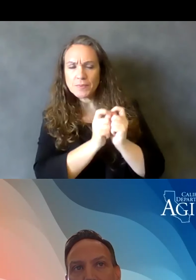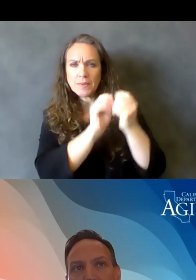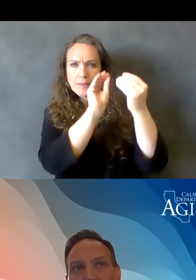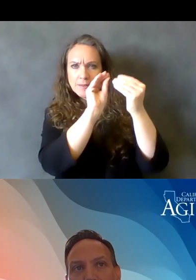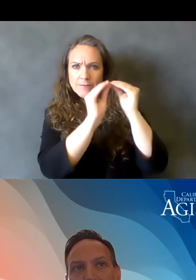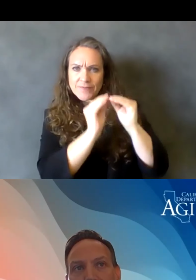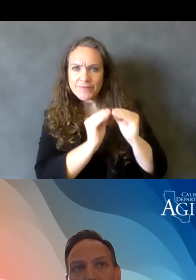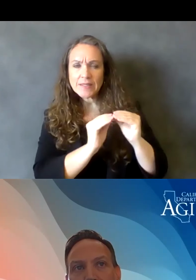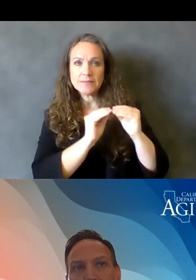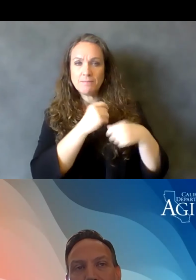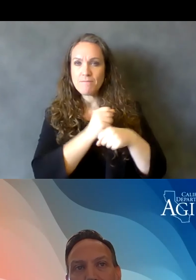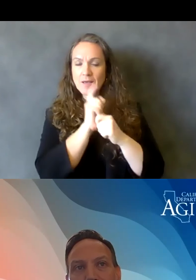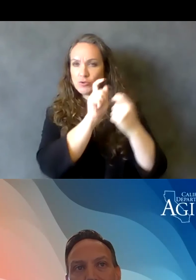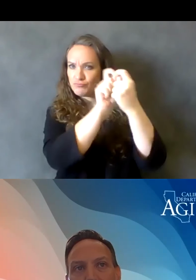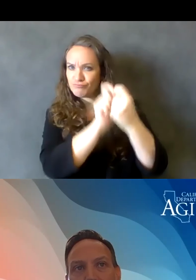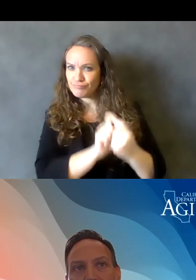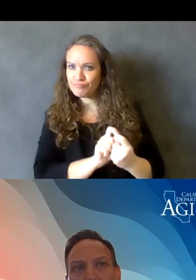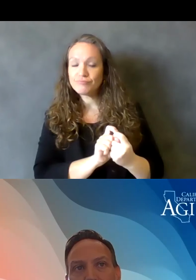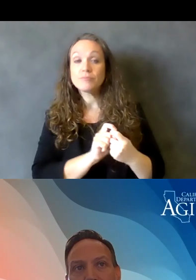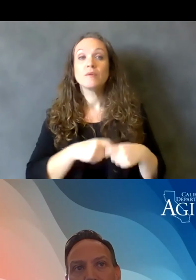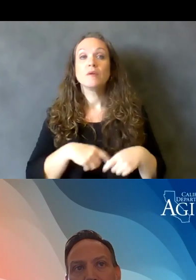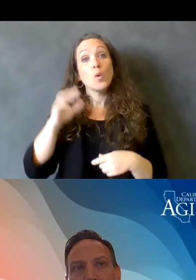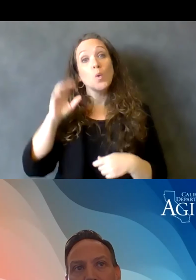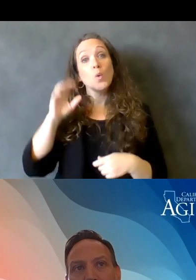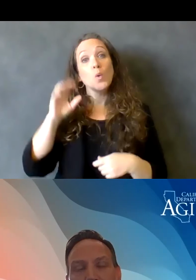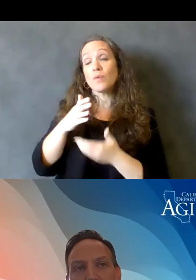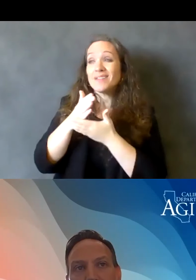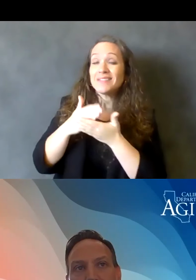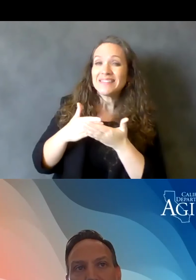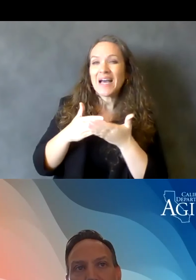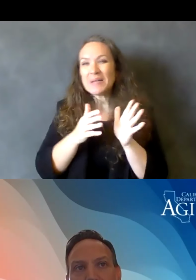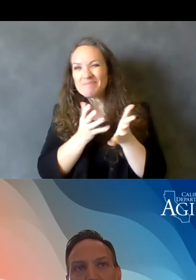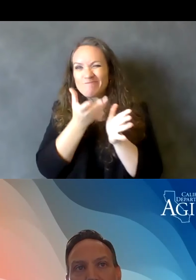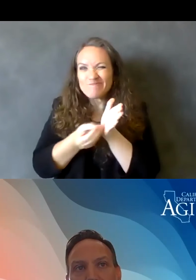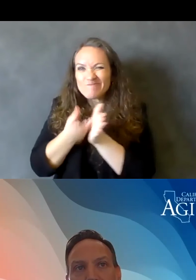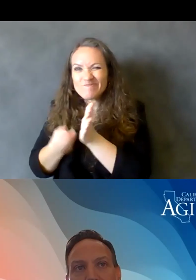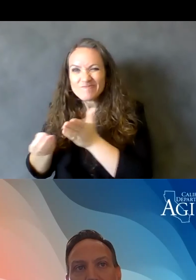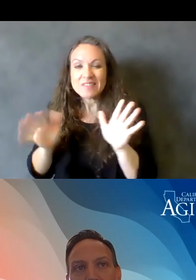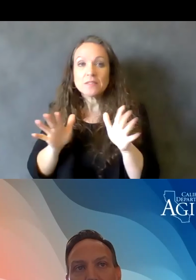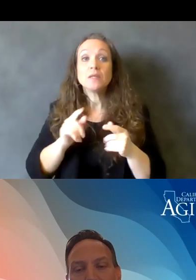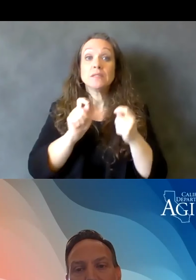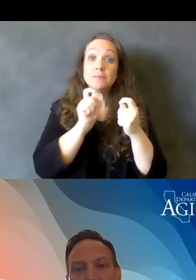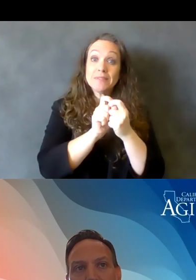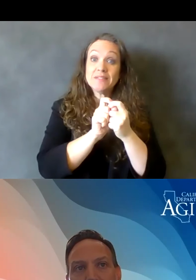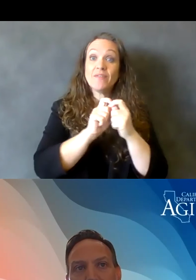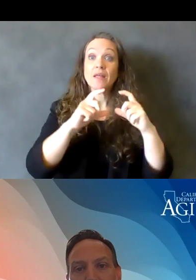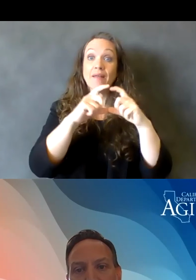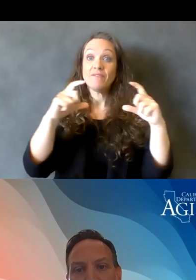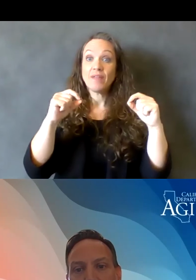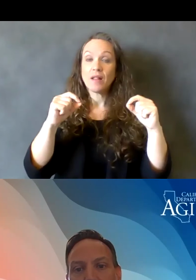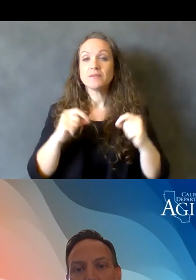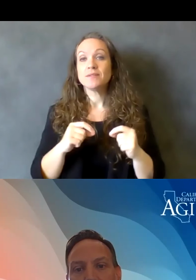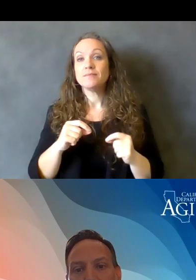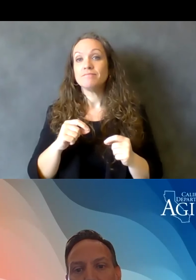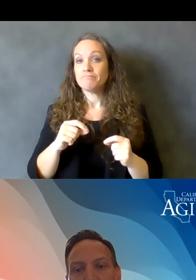should have more data to share. We do note that there are some shortcomings in the data, specifically the fields decline to state and